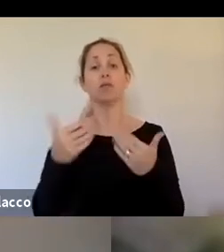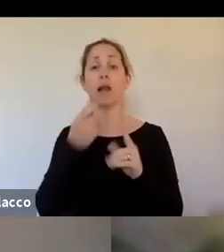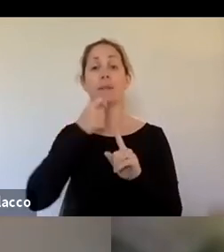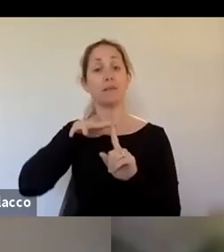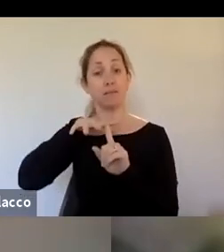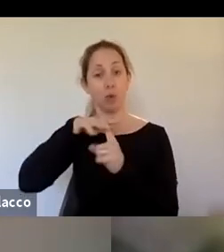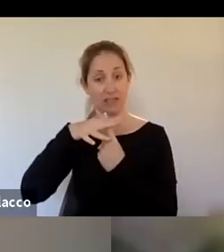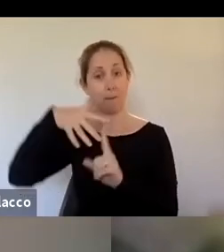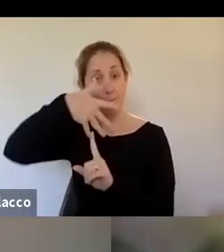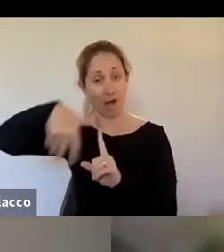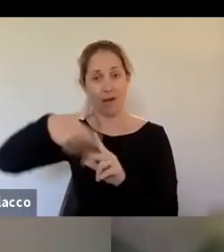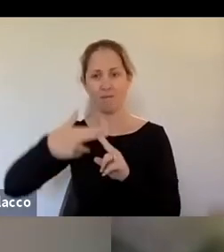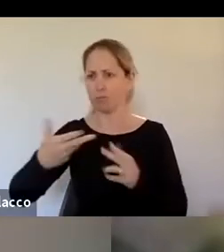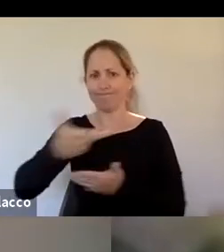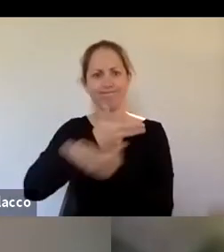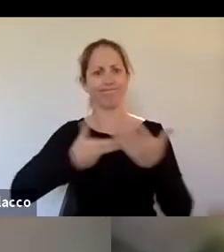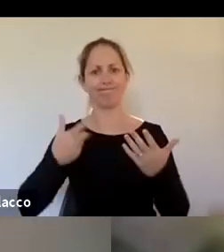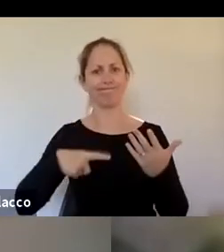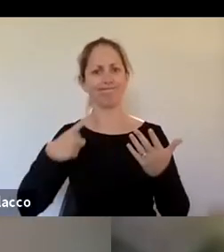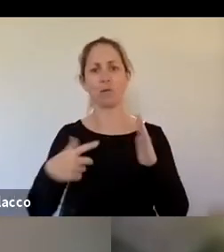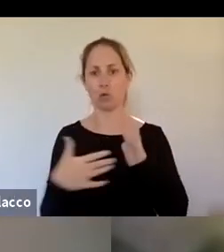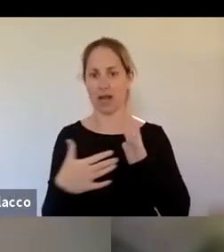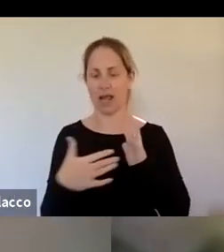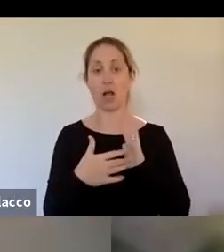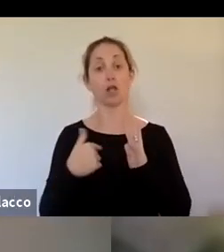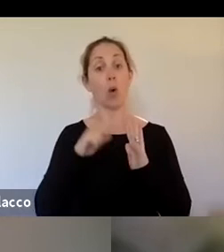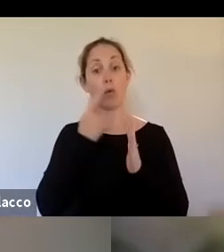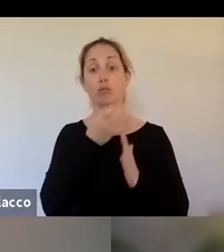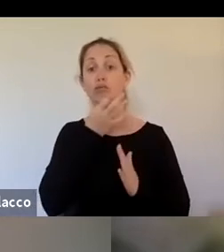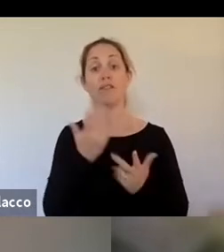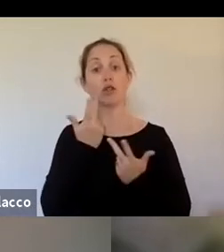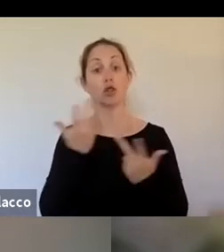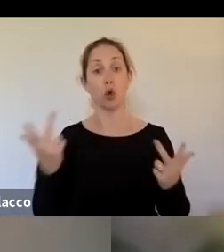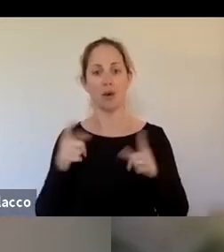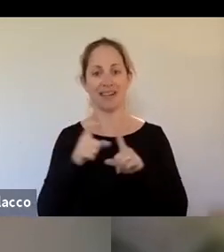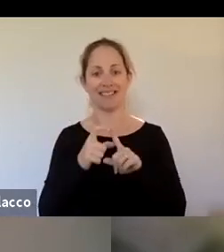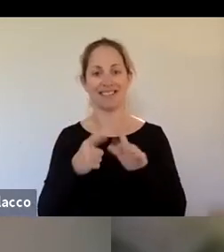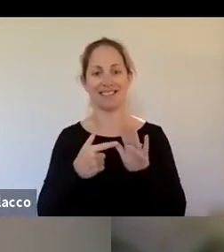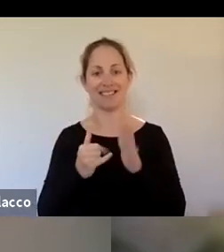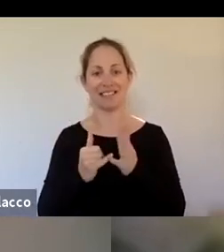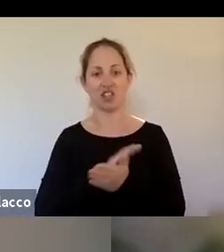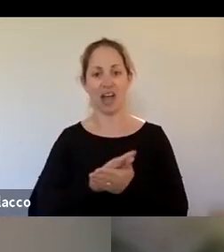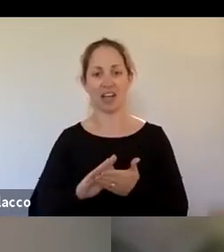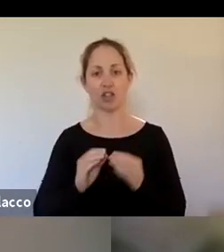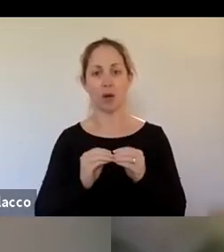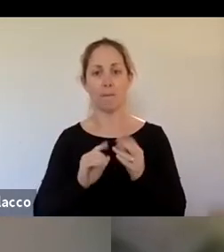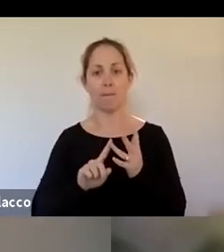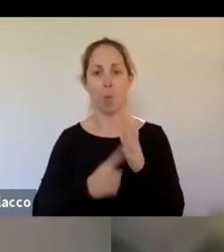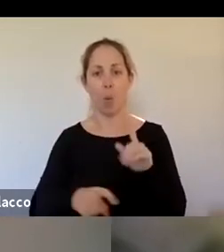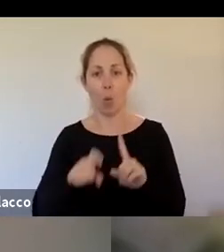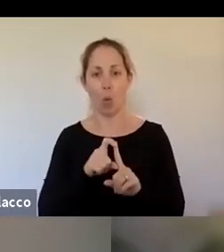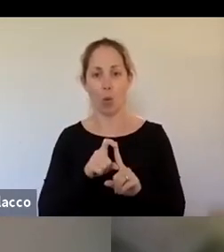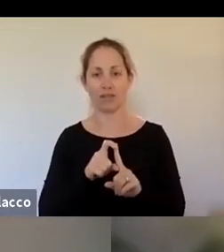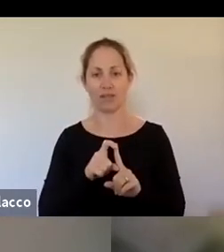discussion today. So I am going to briefly show the dashboard, which has an international benchmarking report in